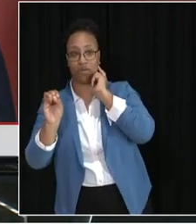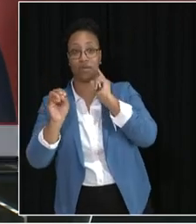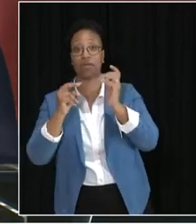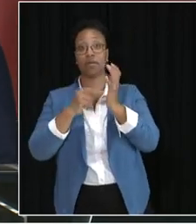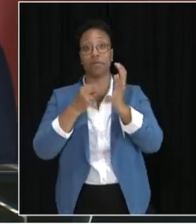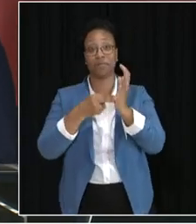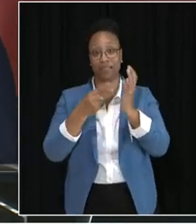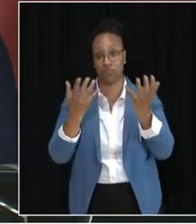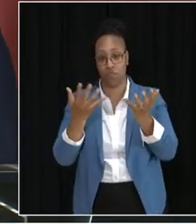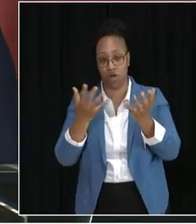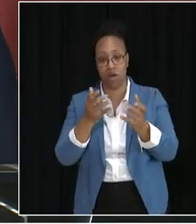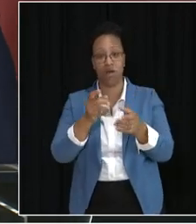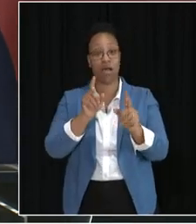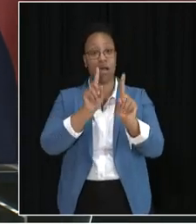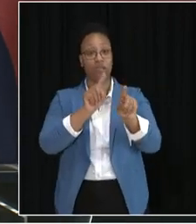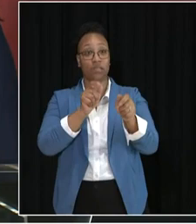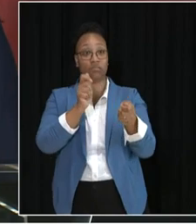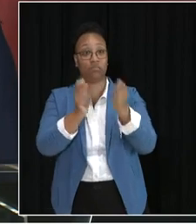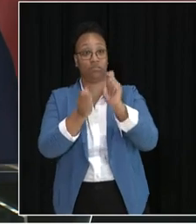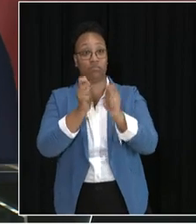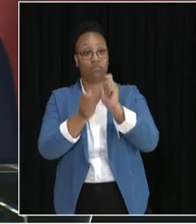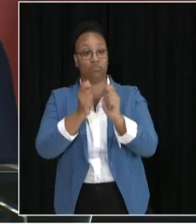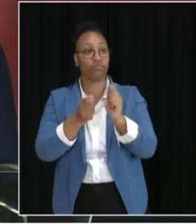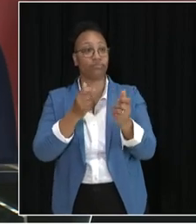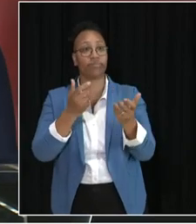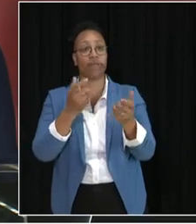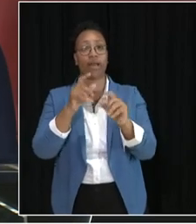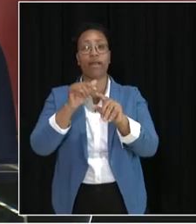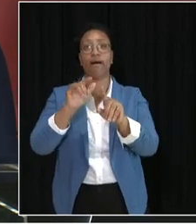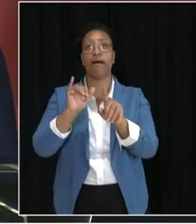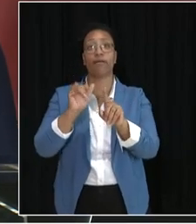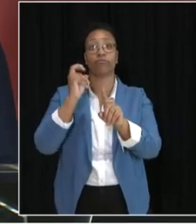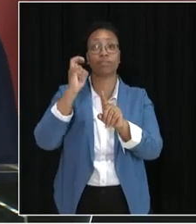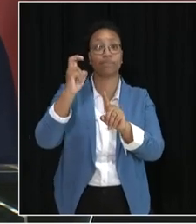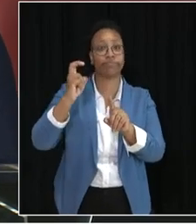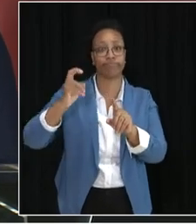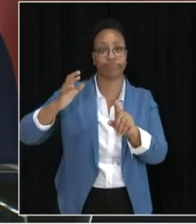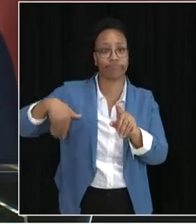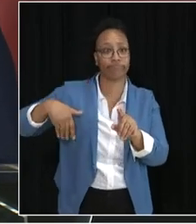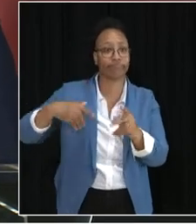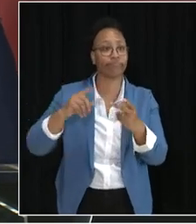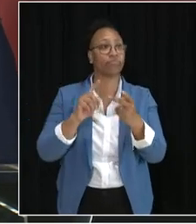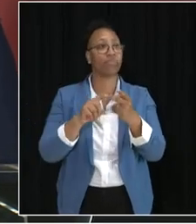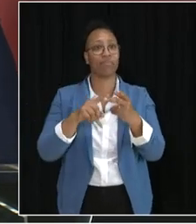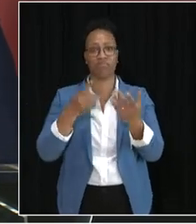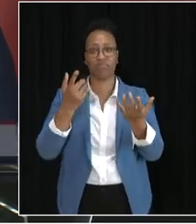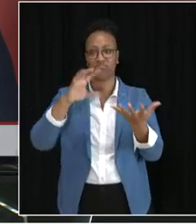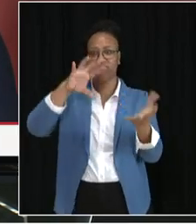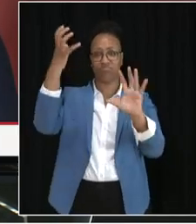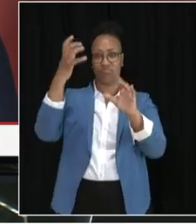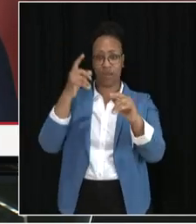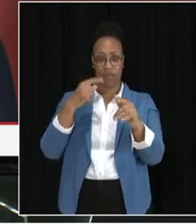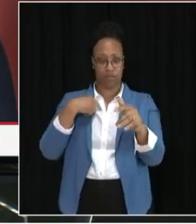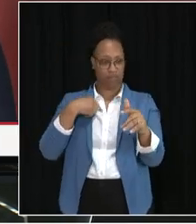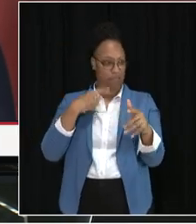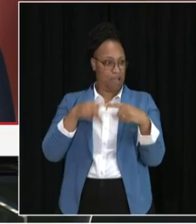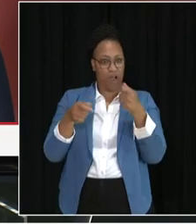of transportation or because they're late because of an issue outside of their control, schools have a significant amount of